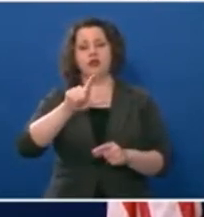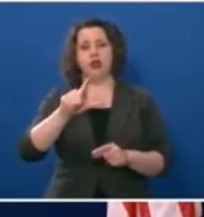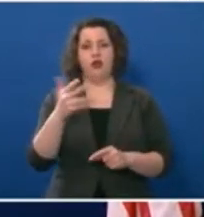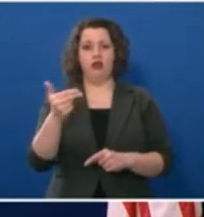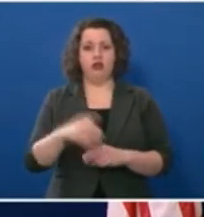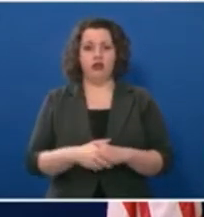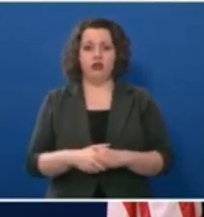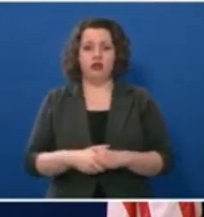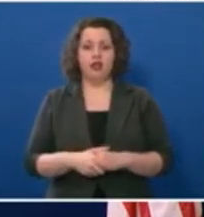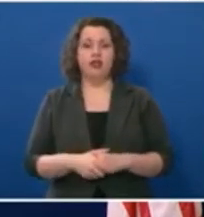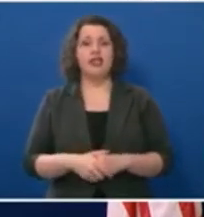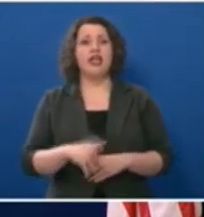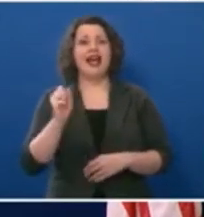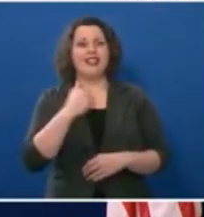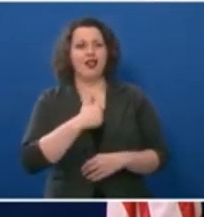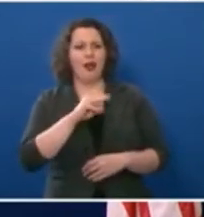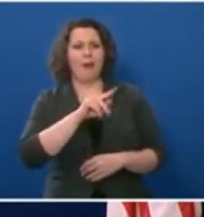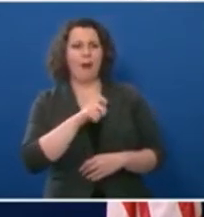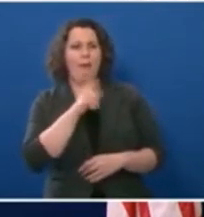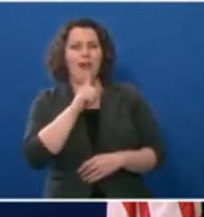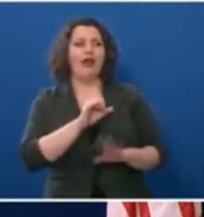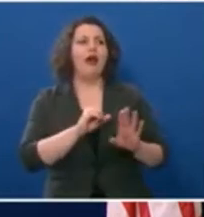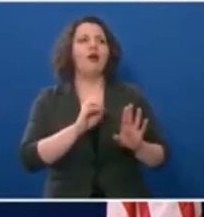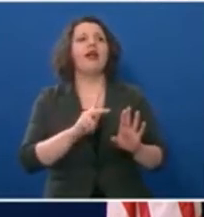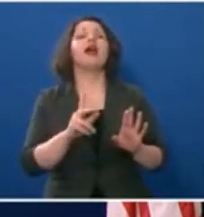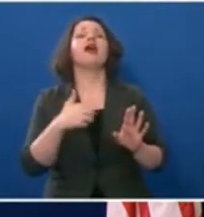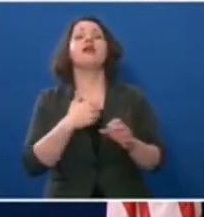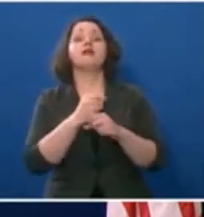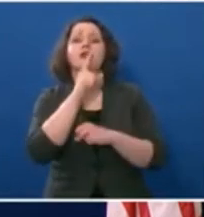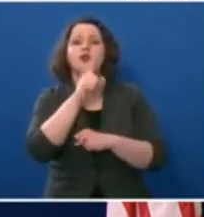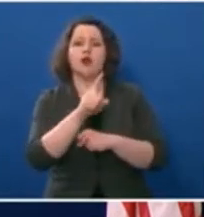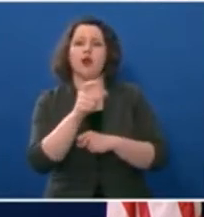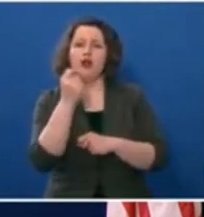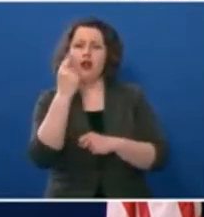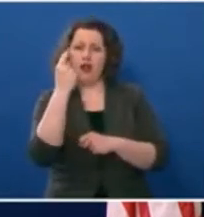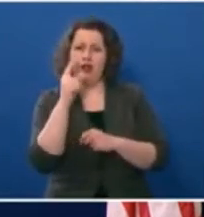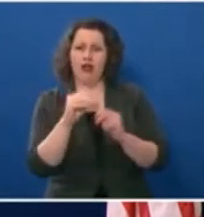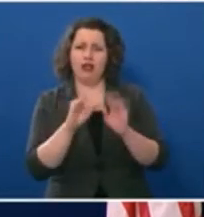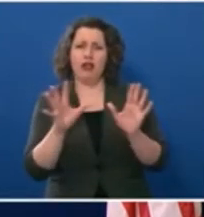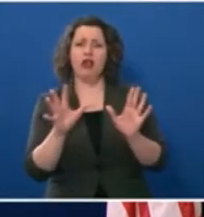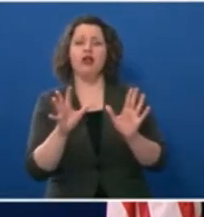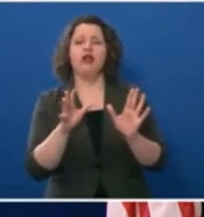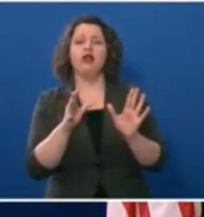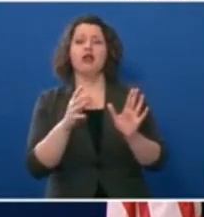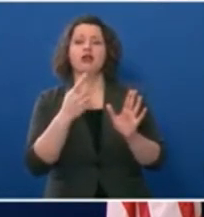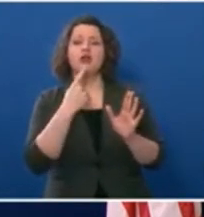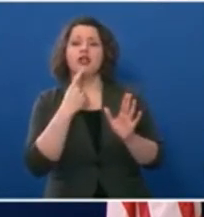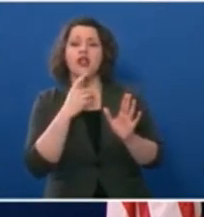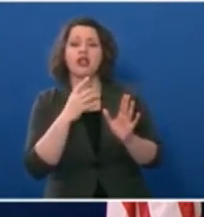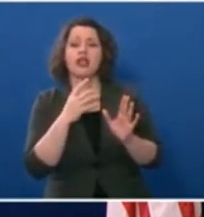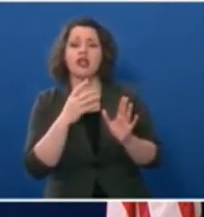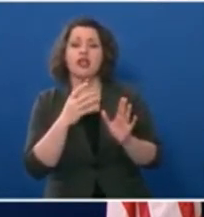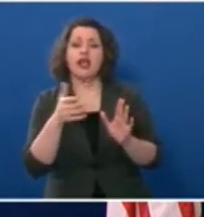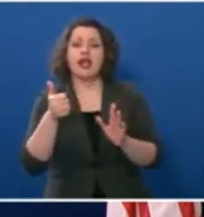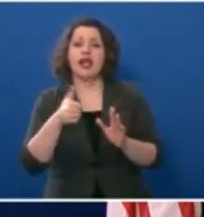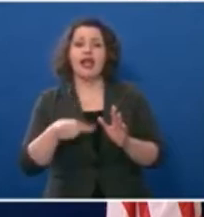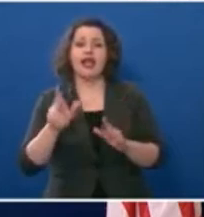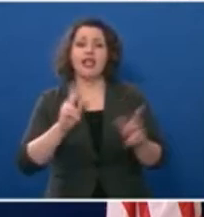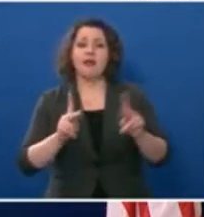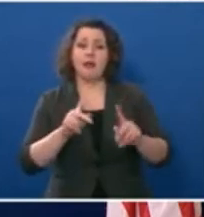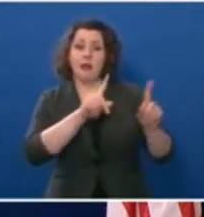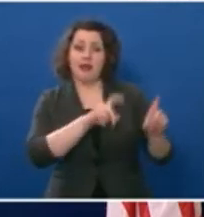had to unmute there. Hi, Governor. Hi. So I just want to make sure I understand this correctly. So you said that anyone testing has to report